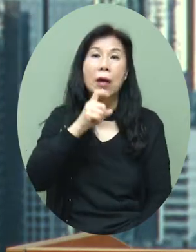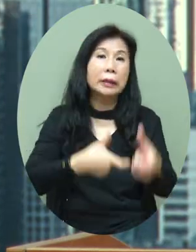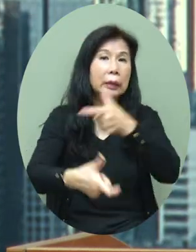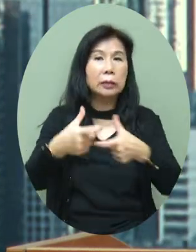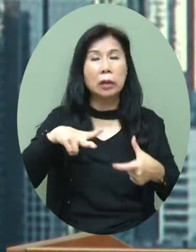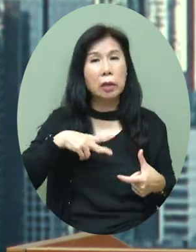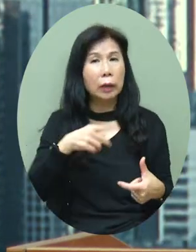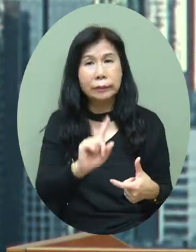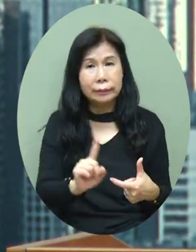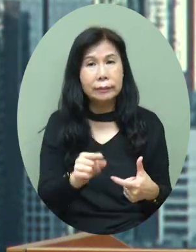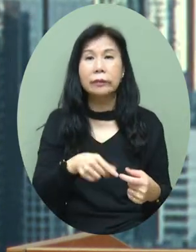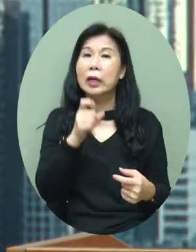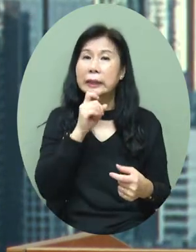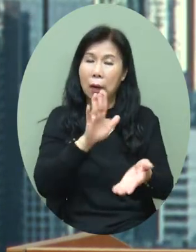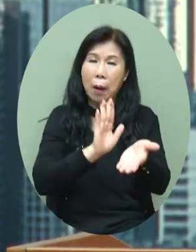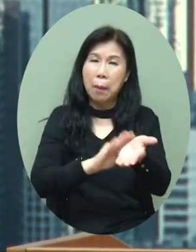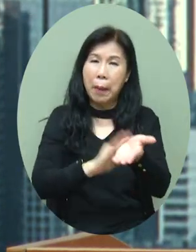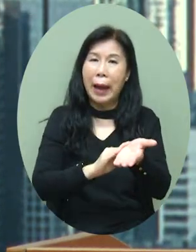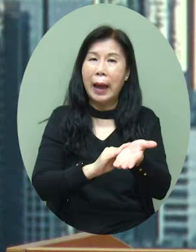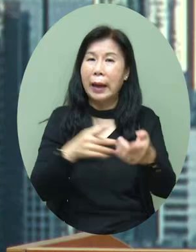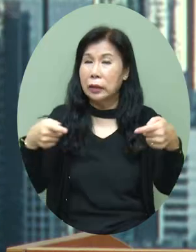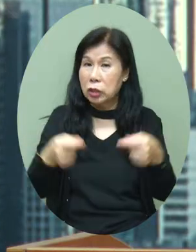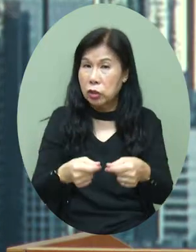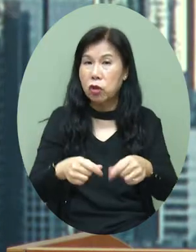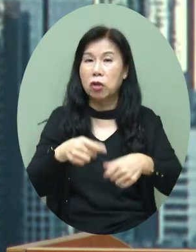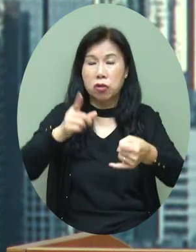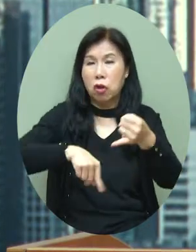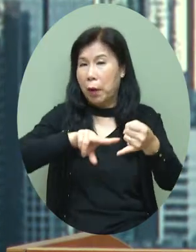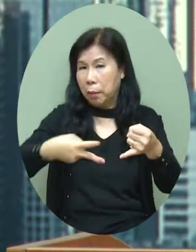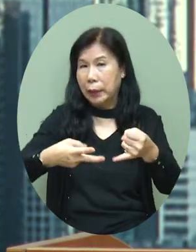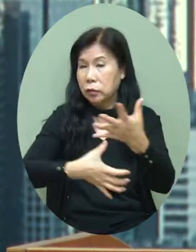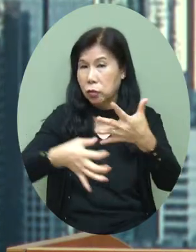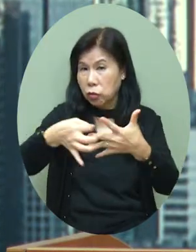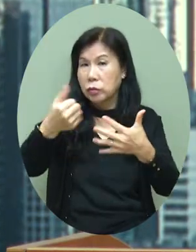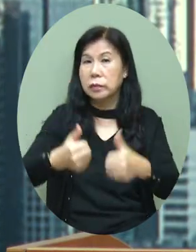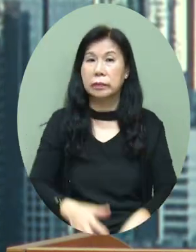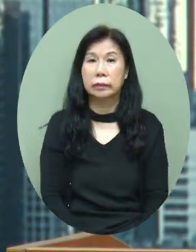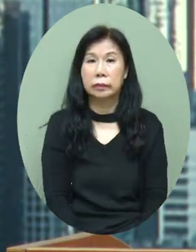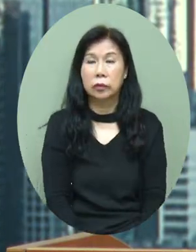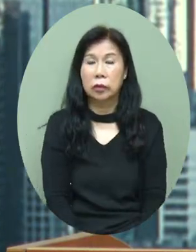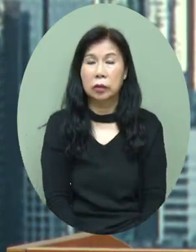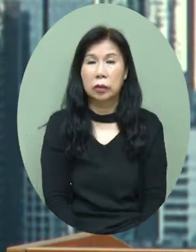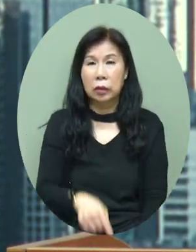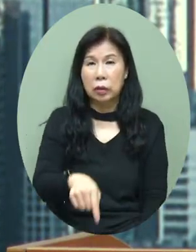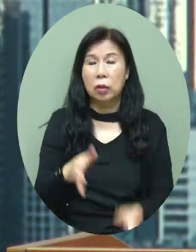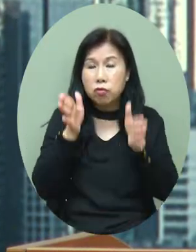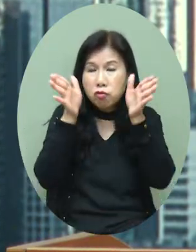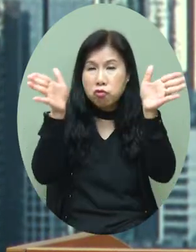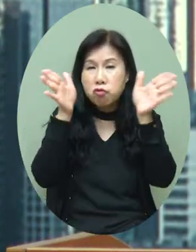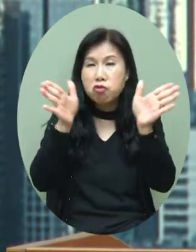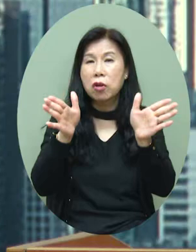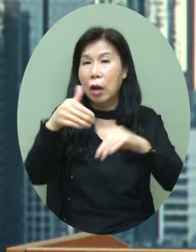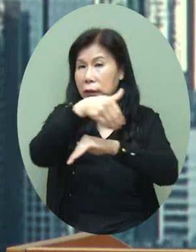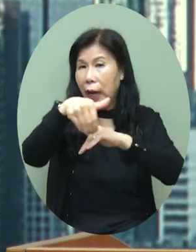under control. There are also uncertainties in the bigger global scene. There